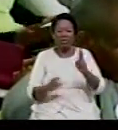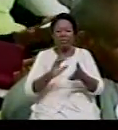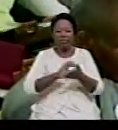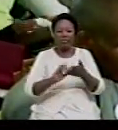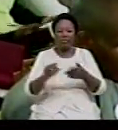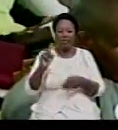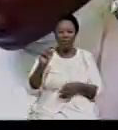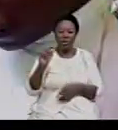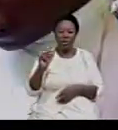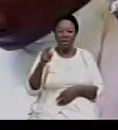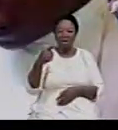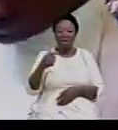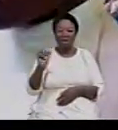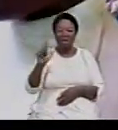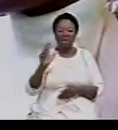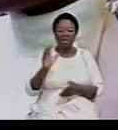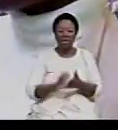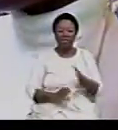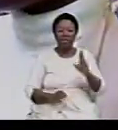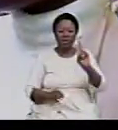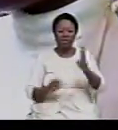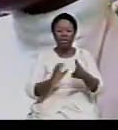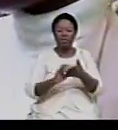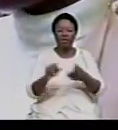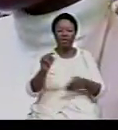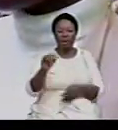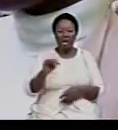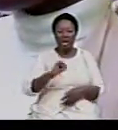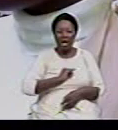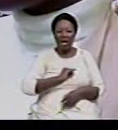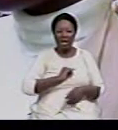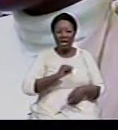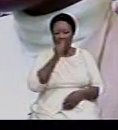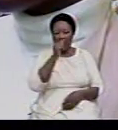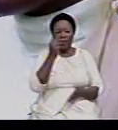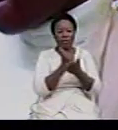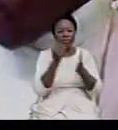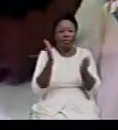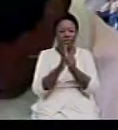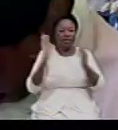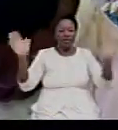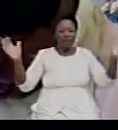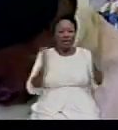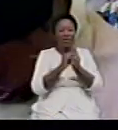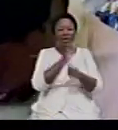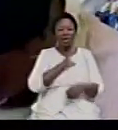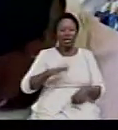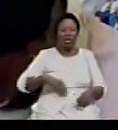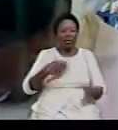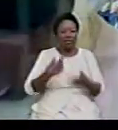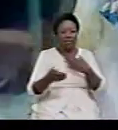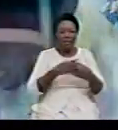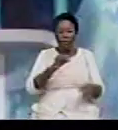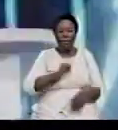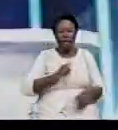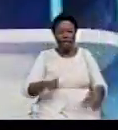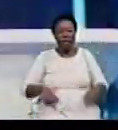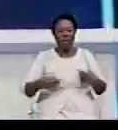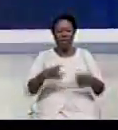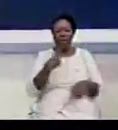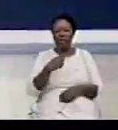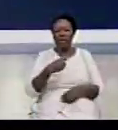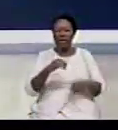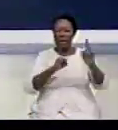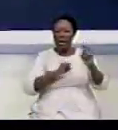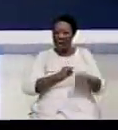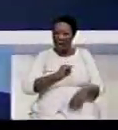20, I am crucified with Christ. Nevertheless, I live. It says, I. You know, Paul